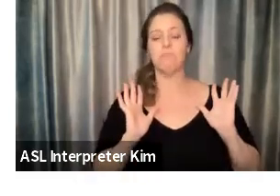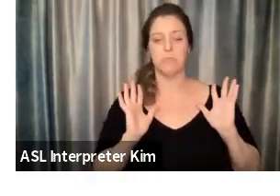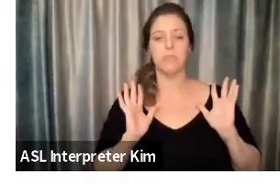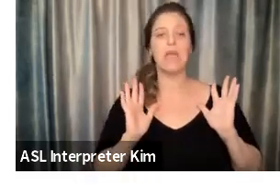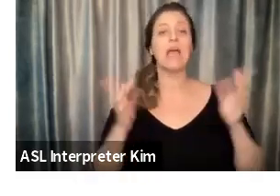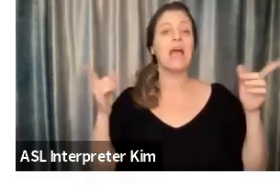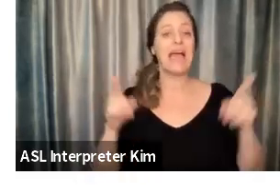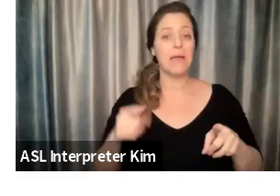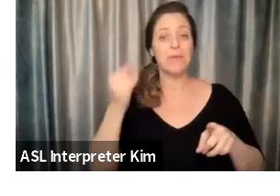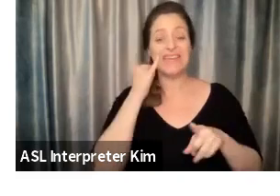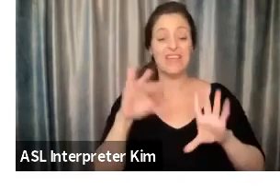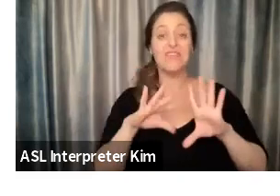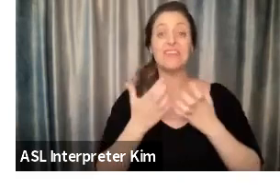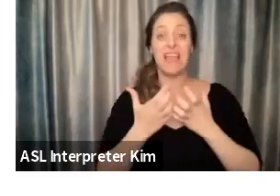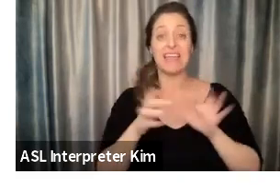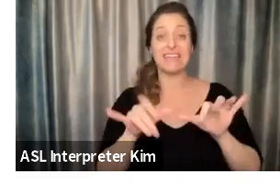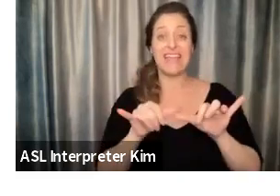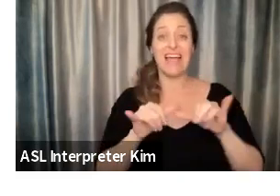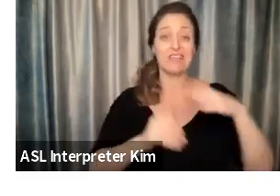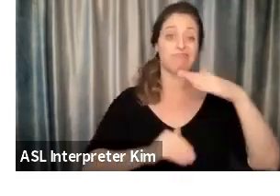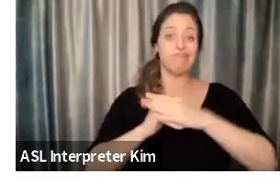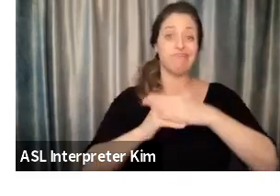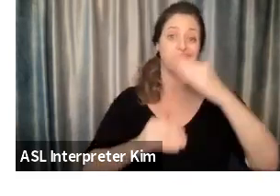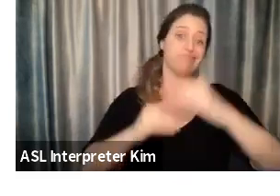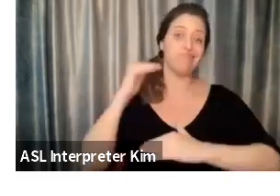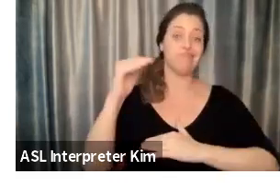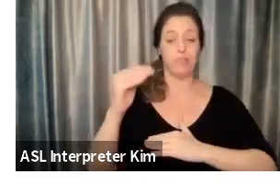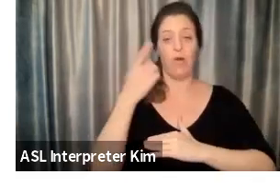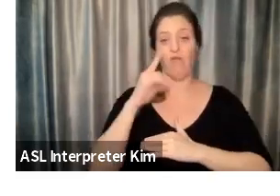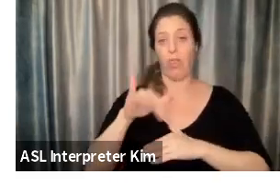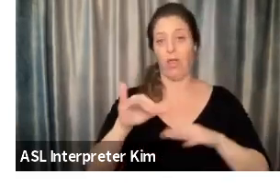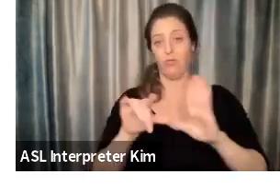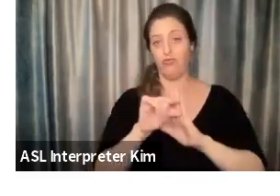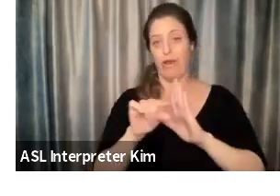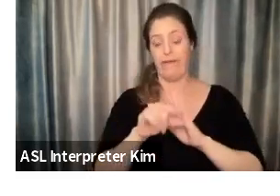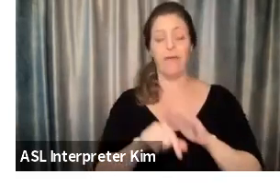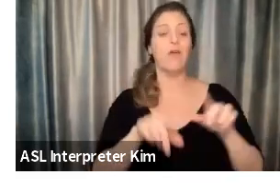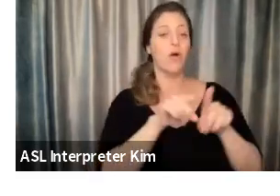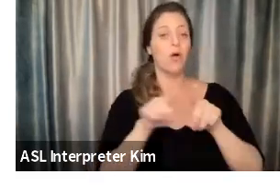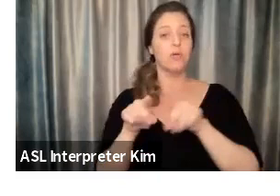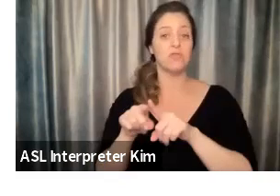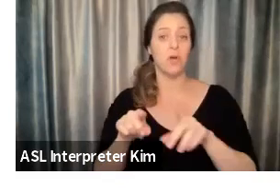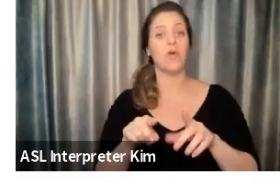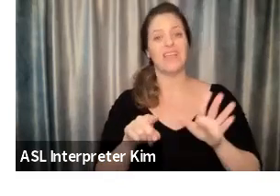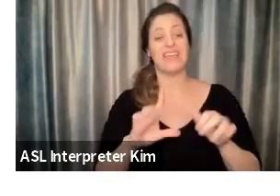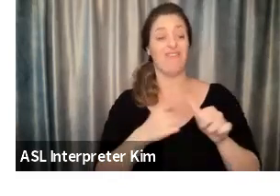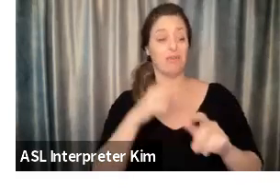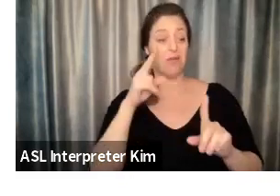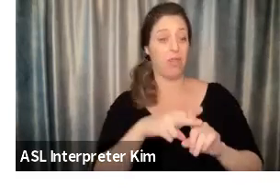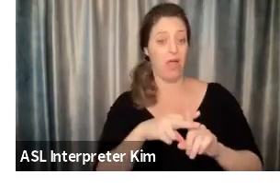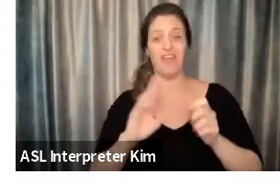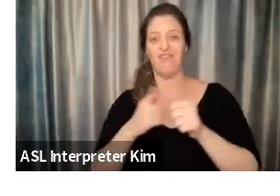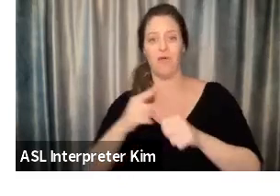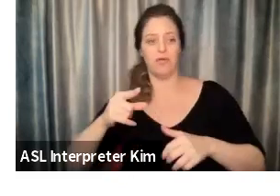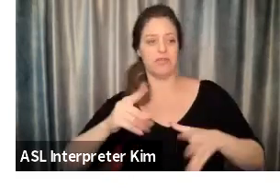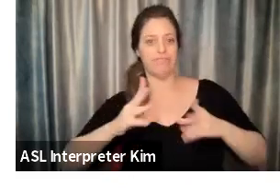class size exceeds the limits for that grade level. It's also based on a first come, first served basis. So that's